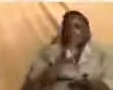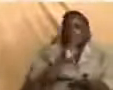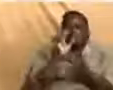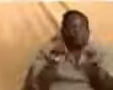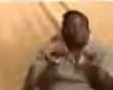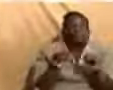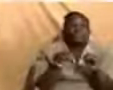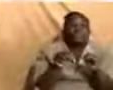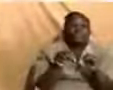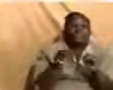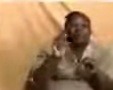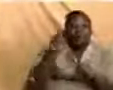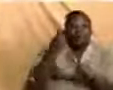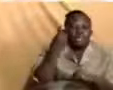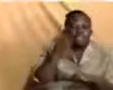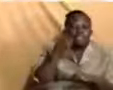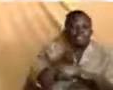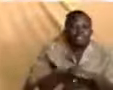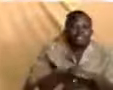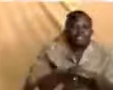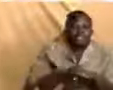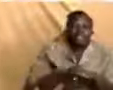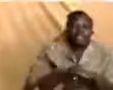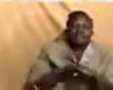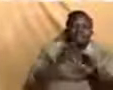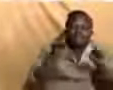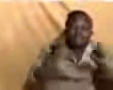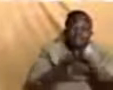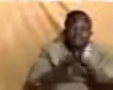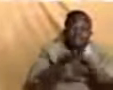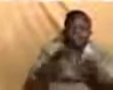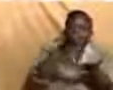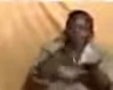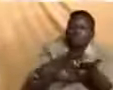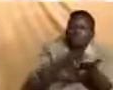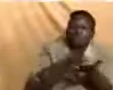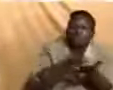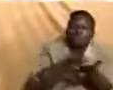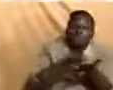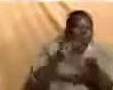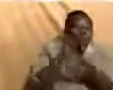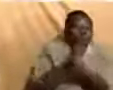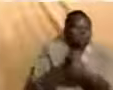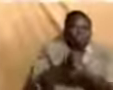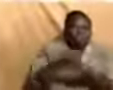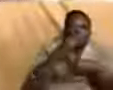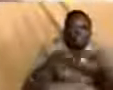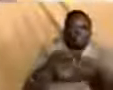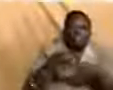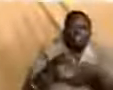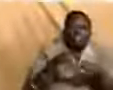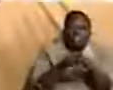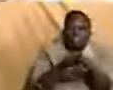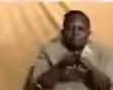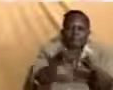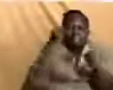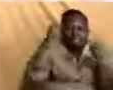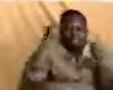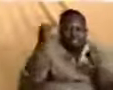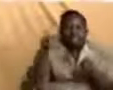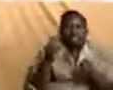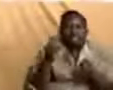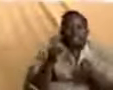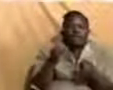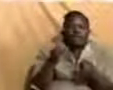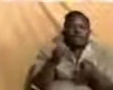making. And the ones who were supposed to have remedied the situation did not remedy the situation. They were not brought before this court on that particular issue, so I think we can just